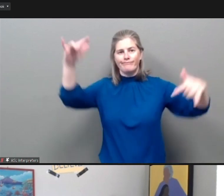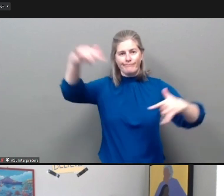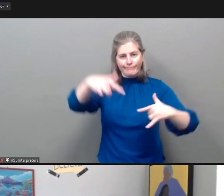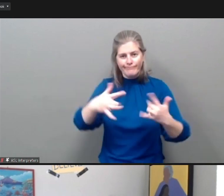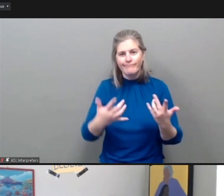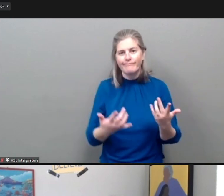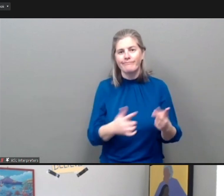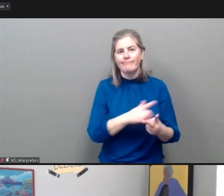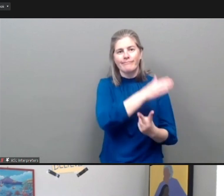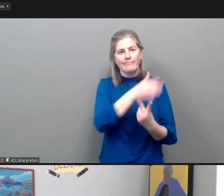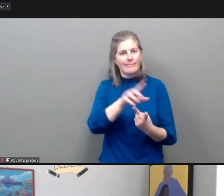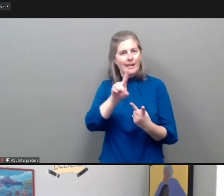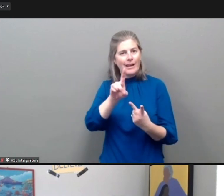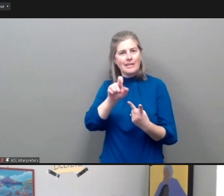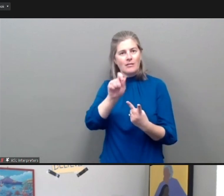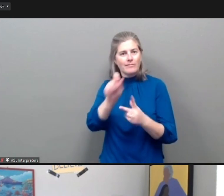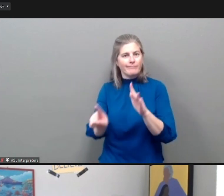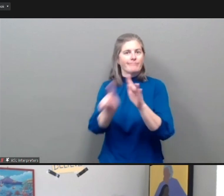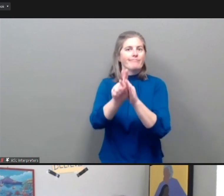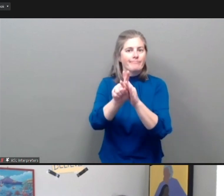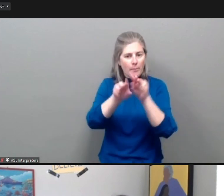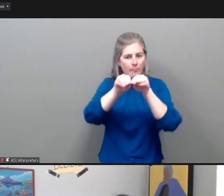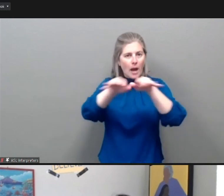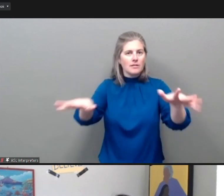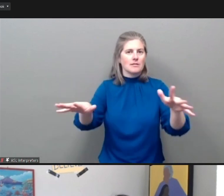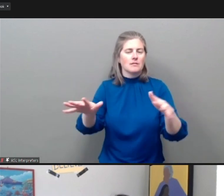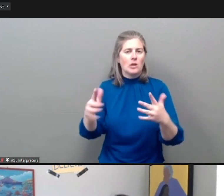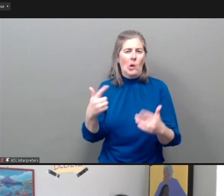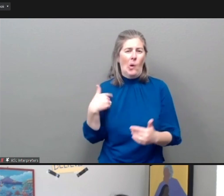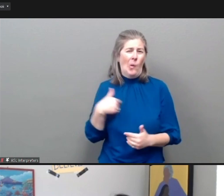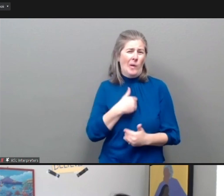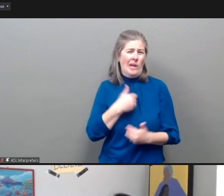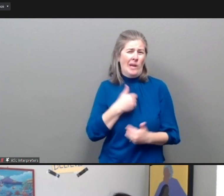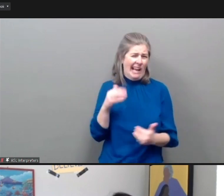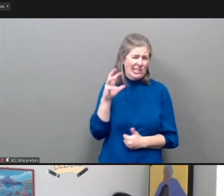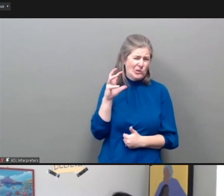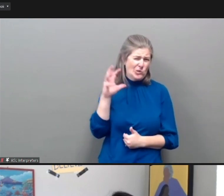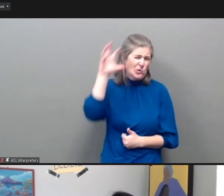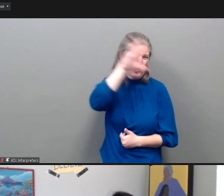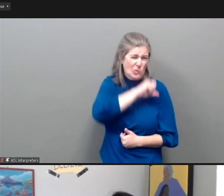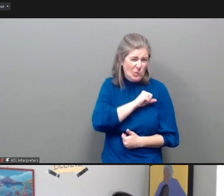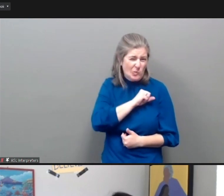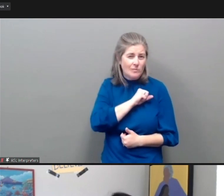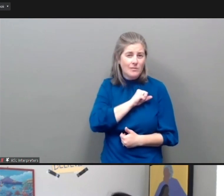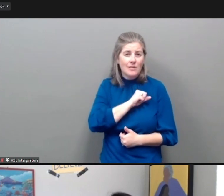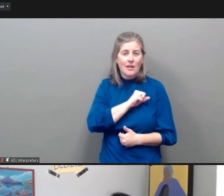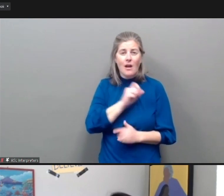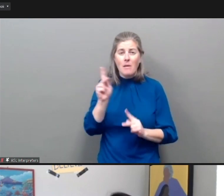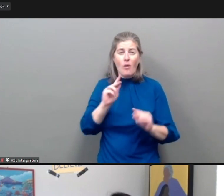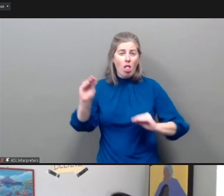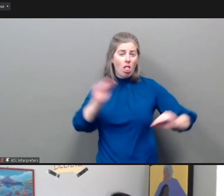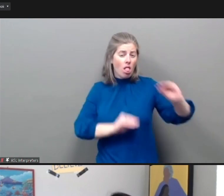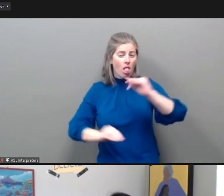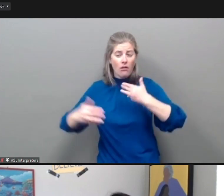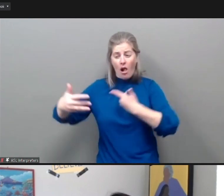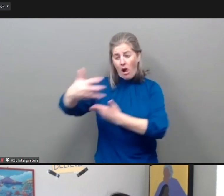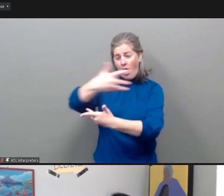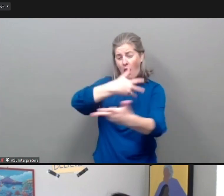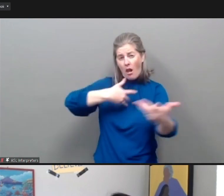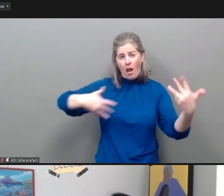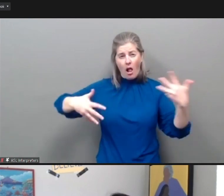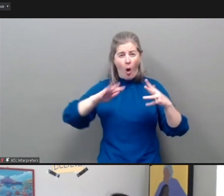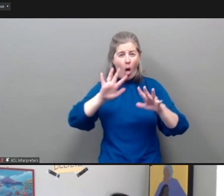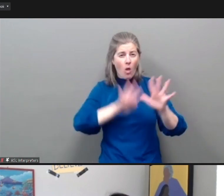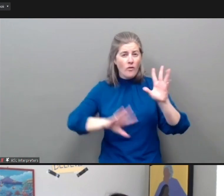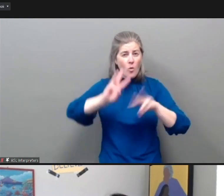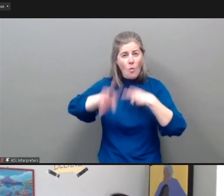Delta, of course, the same way. So it's just an assumption that people moving about the country and the world interacting